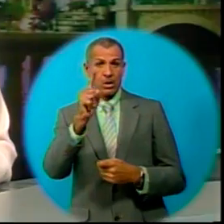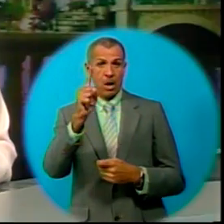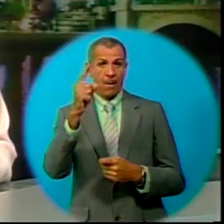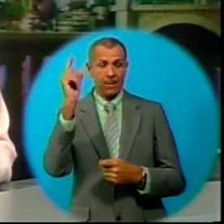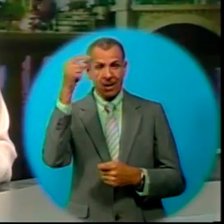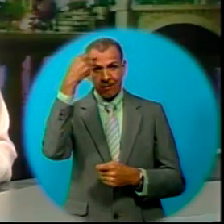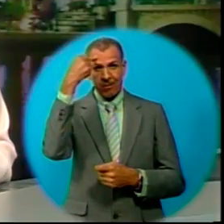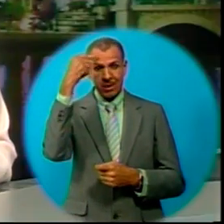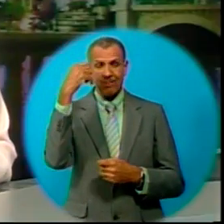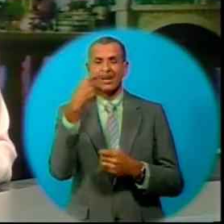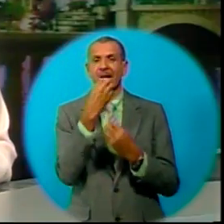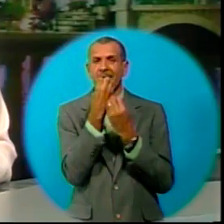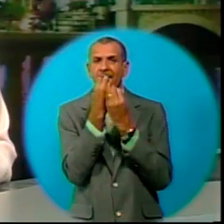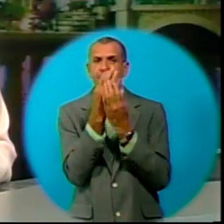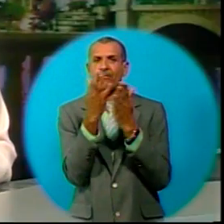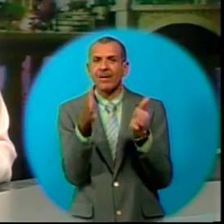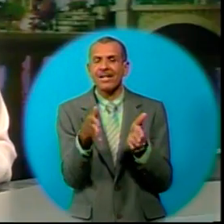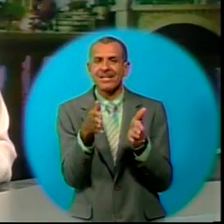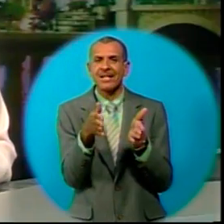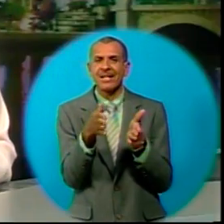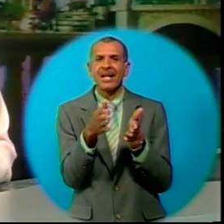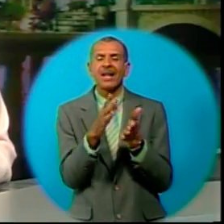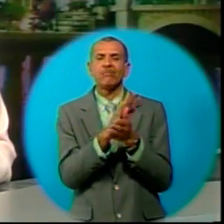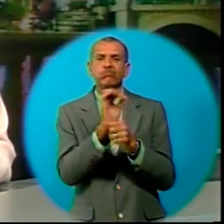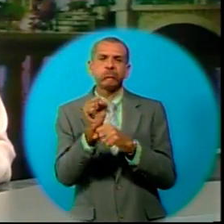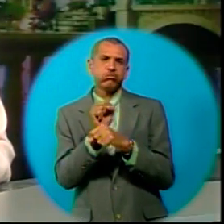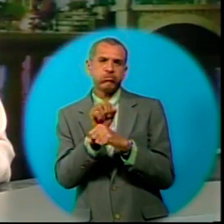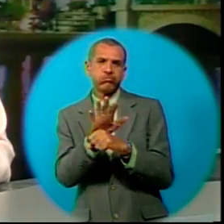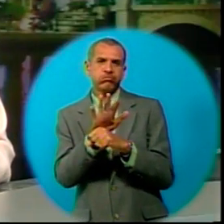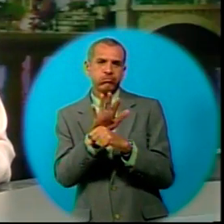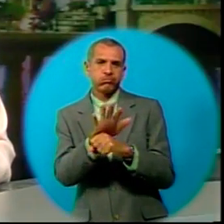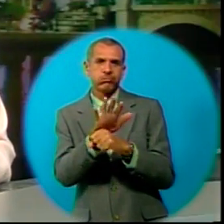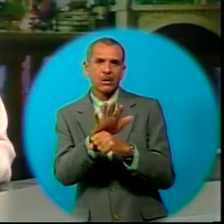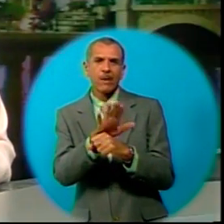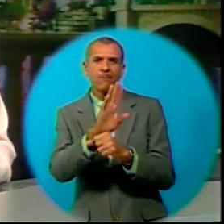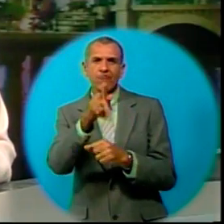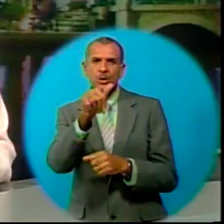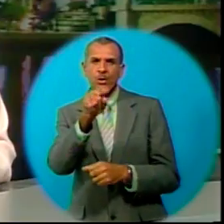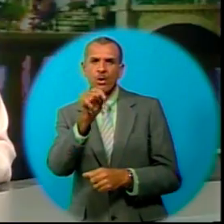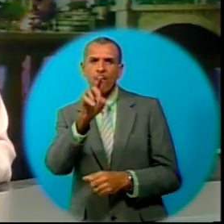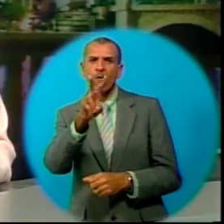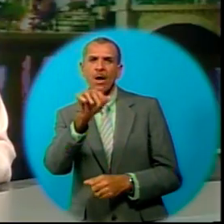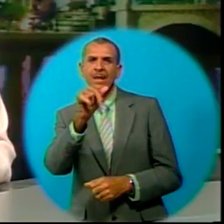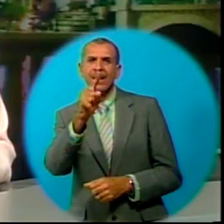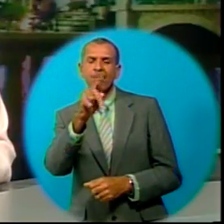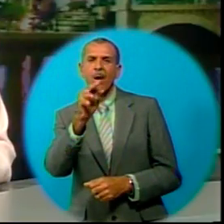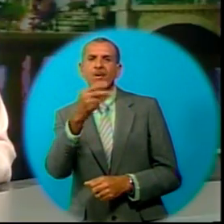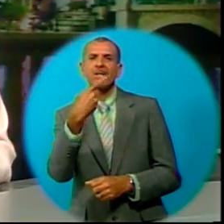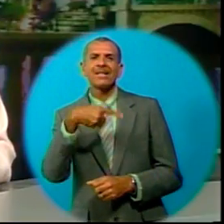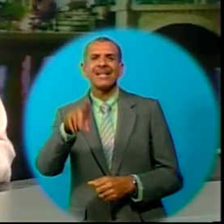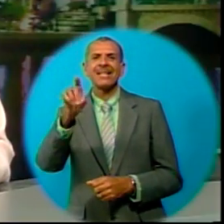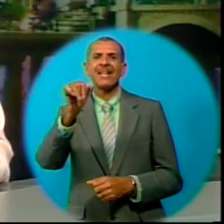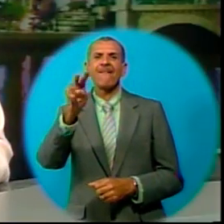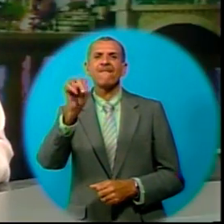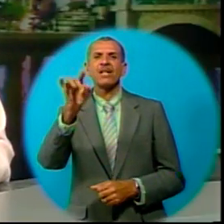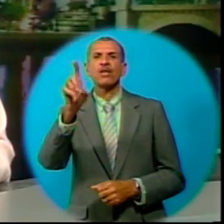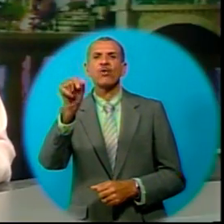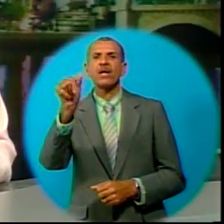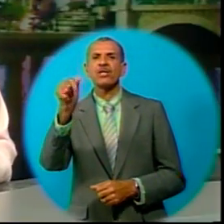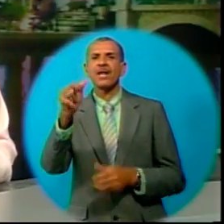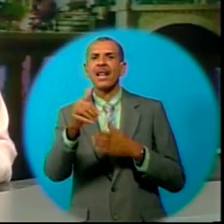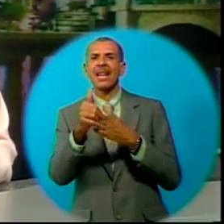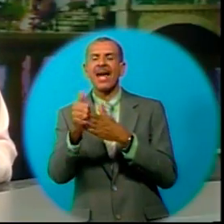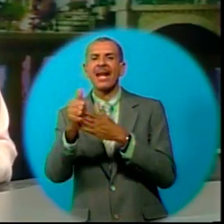environment and a solar energy company are pushing the benefits of photovoltaic power to the new David Granger-led administration.